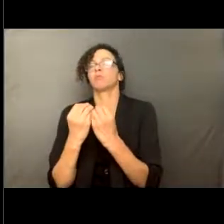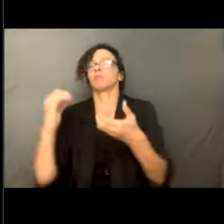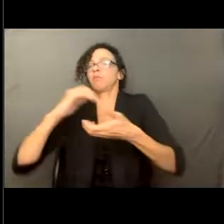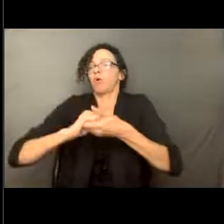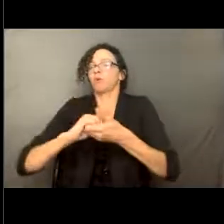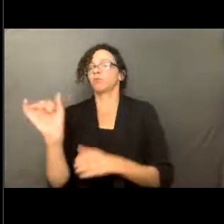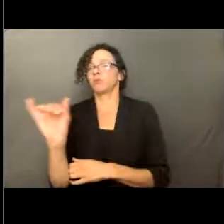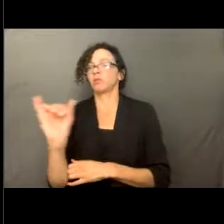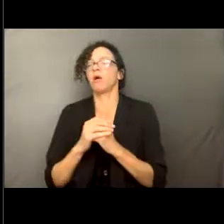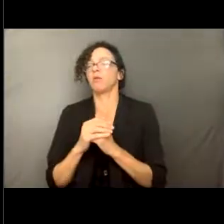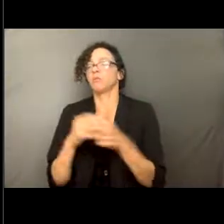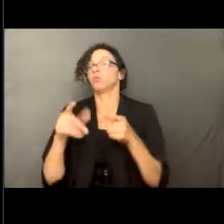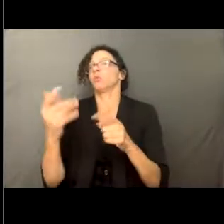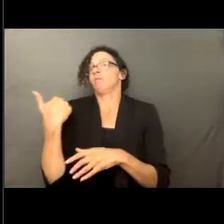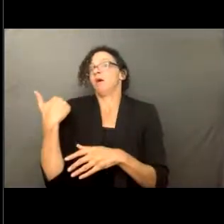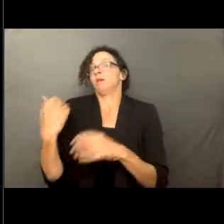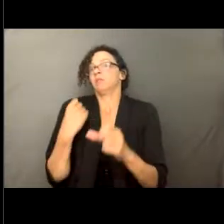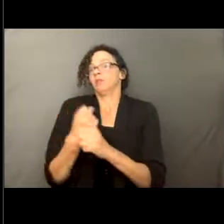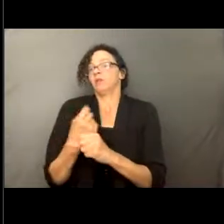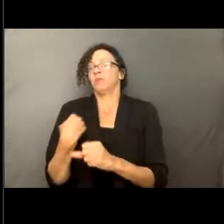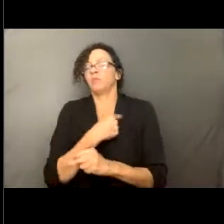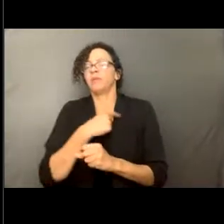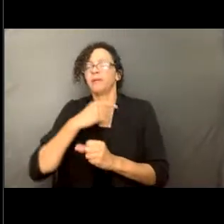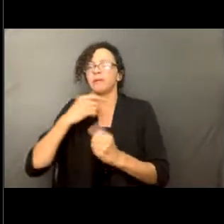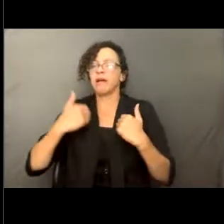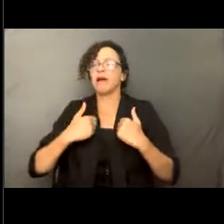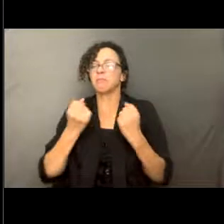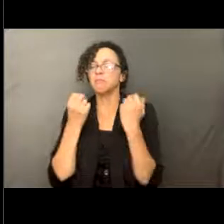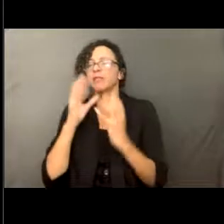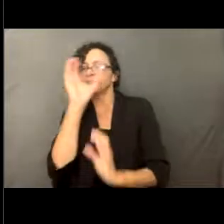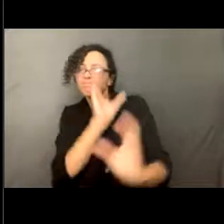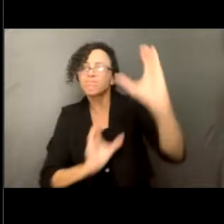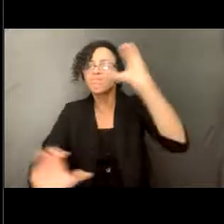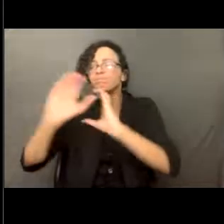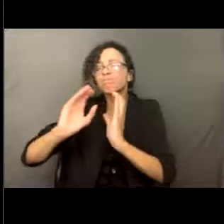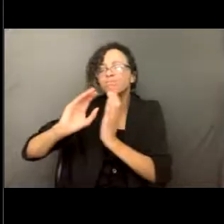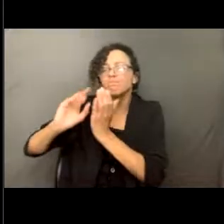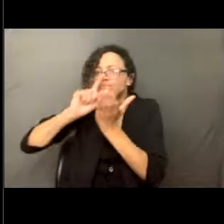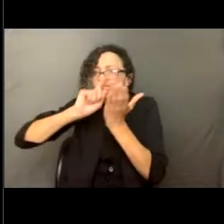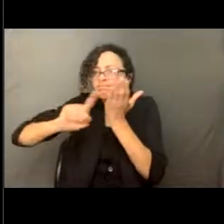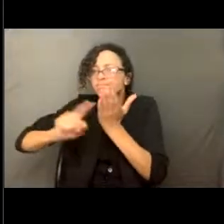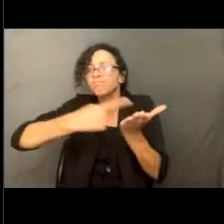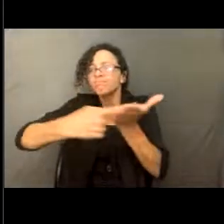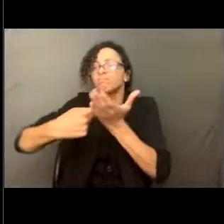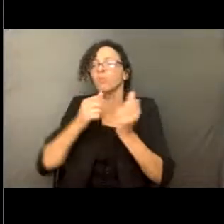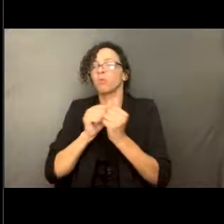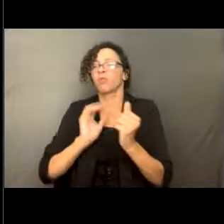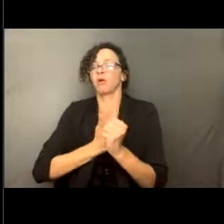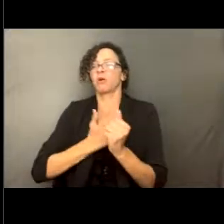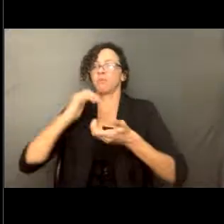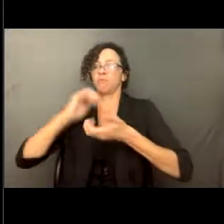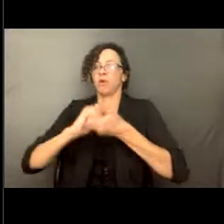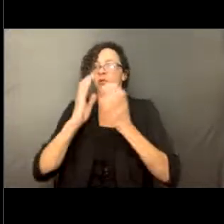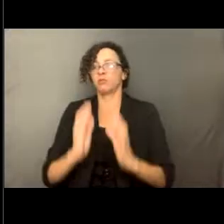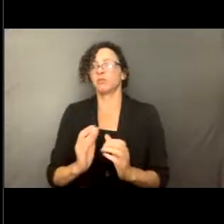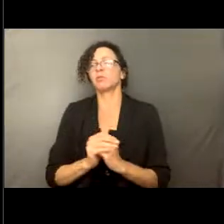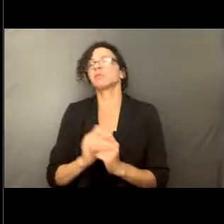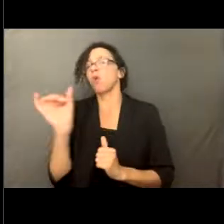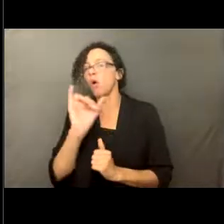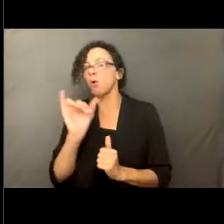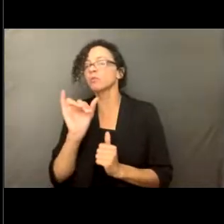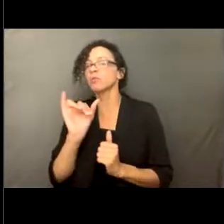we've been having lots of exploratory conversations with our partners, as well as have spent a fair amount of time taking stock of what